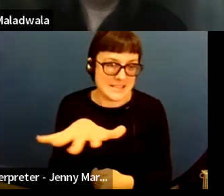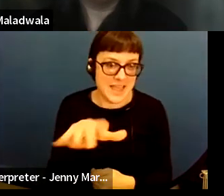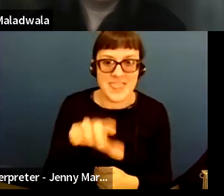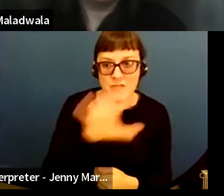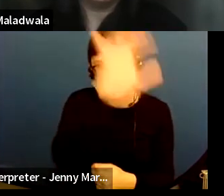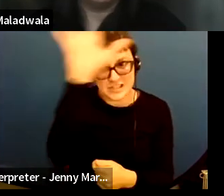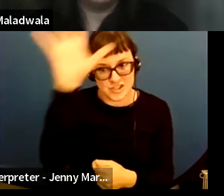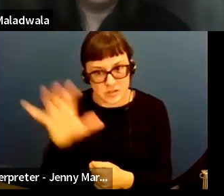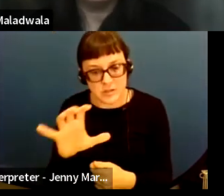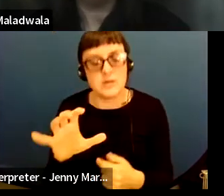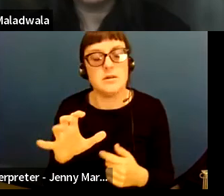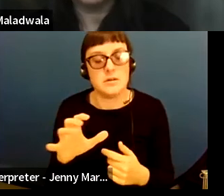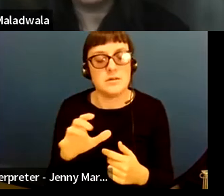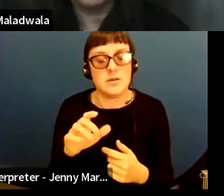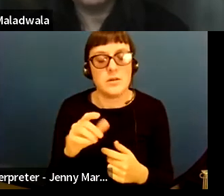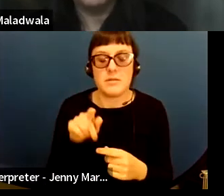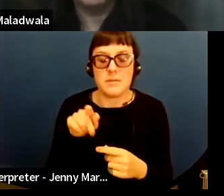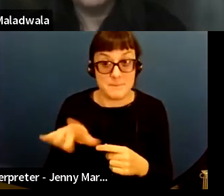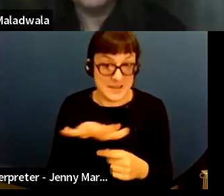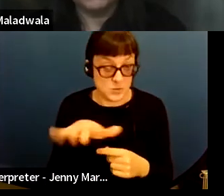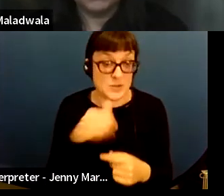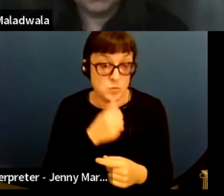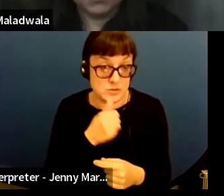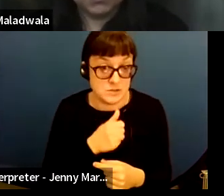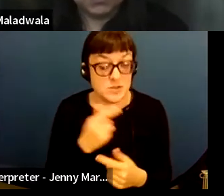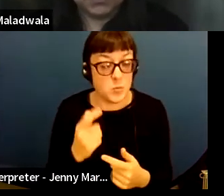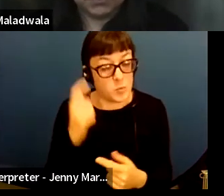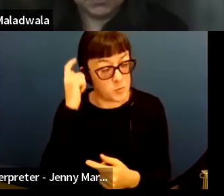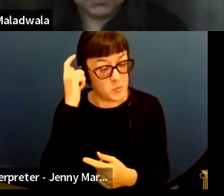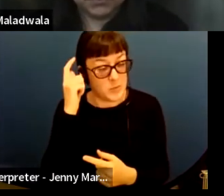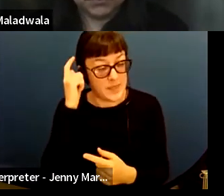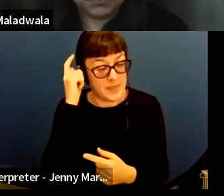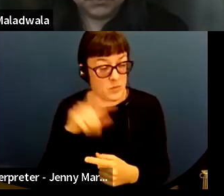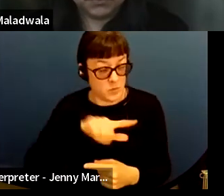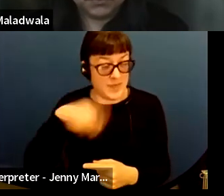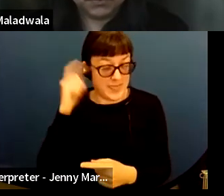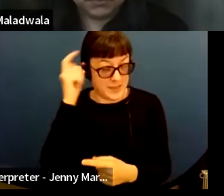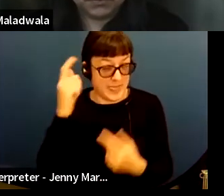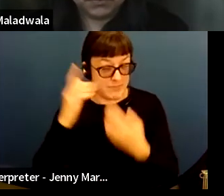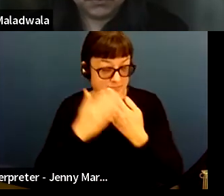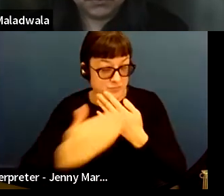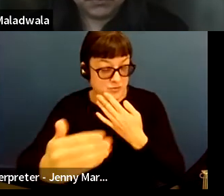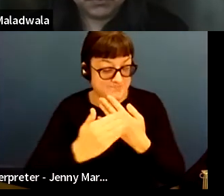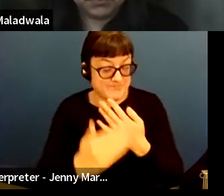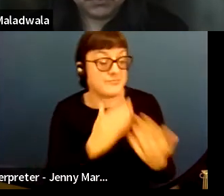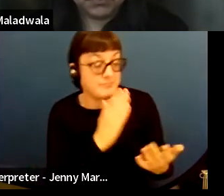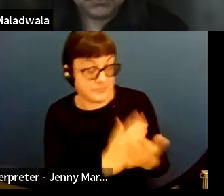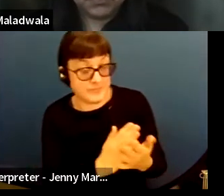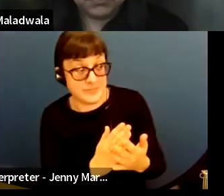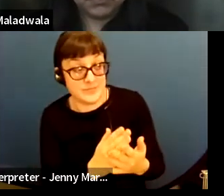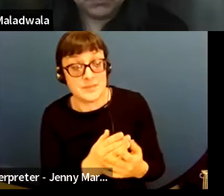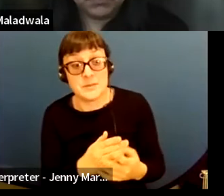in which, or the country in which they're being developed. So just something to think about going forward. Yeah, definitely. I'm just